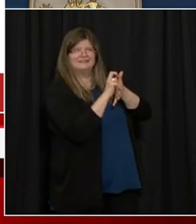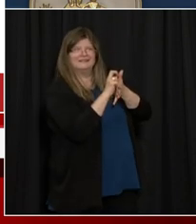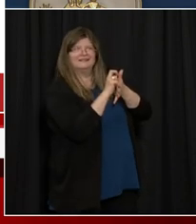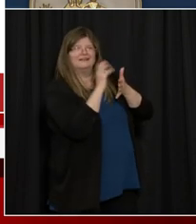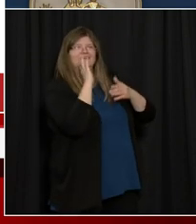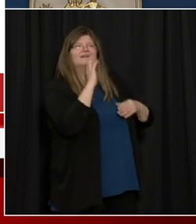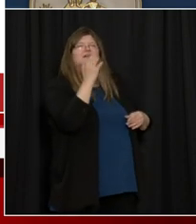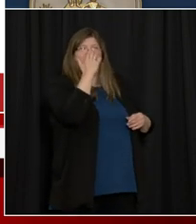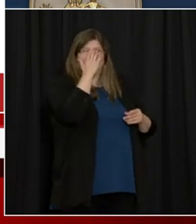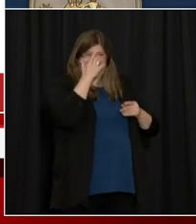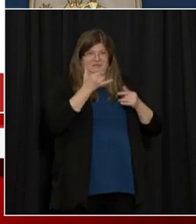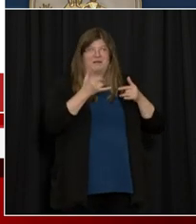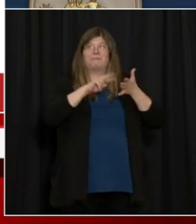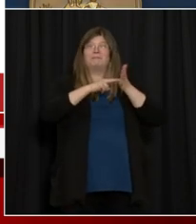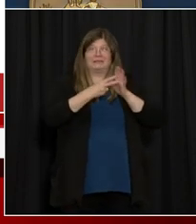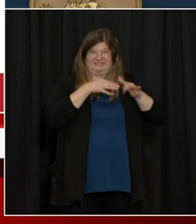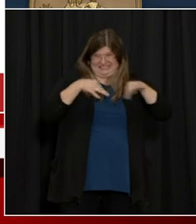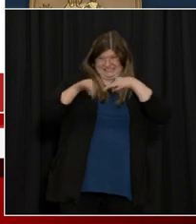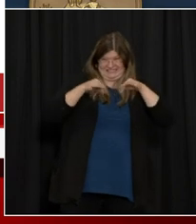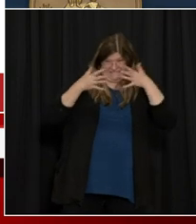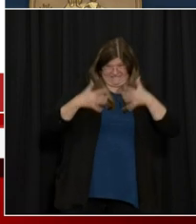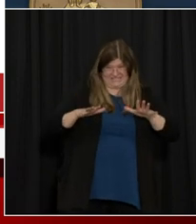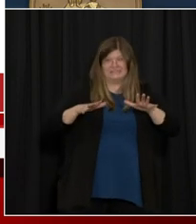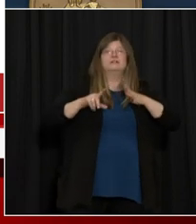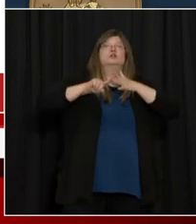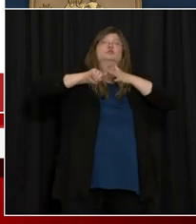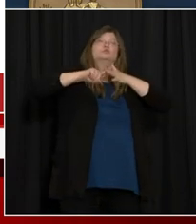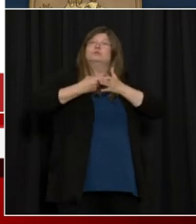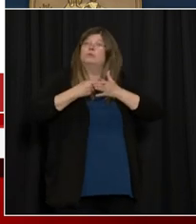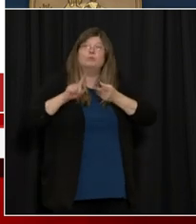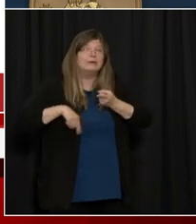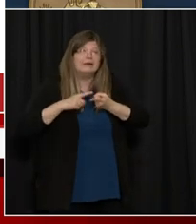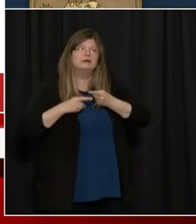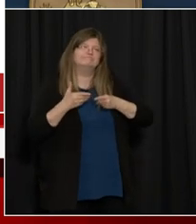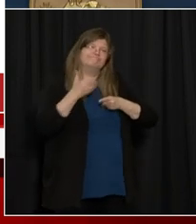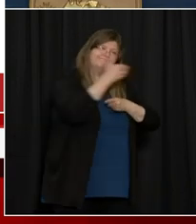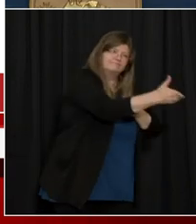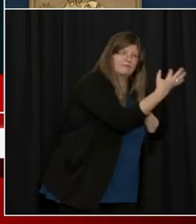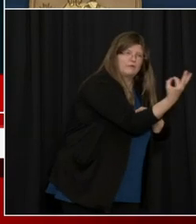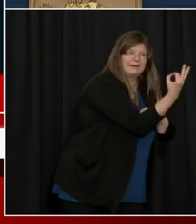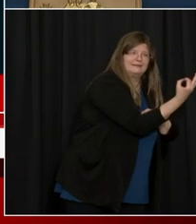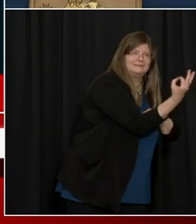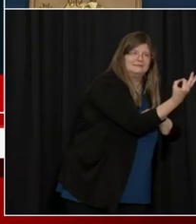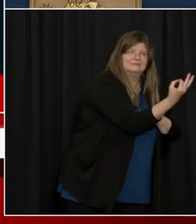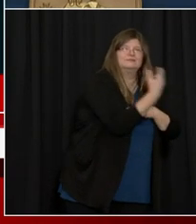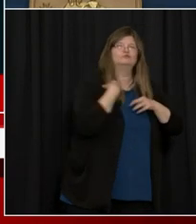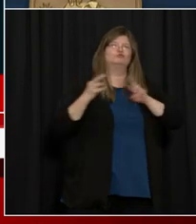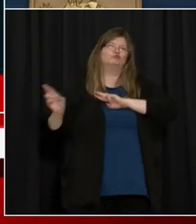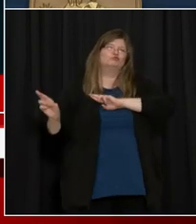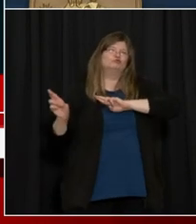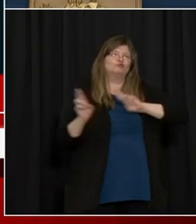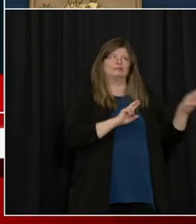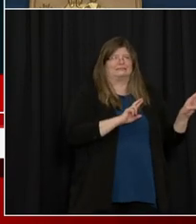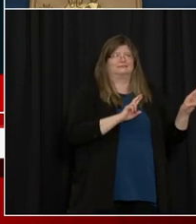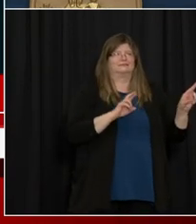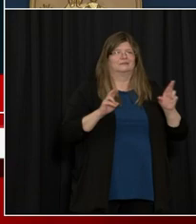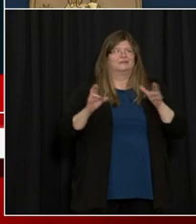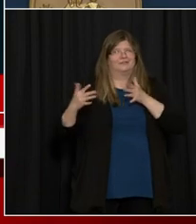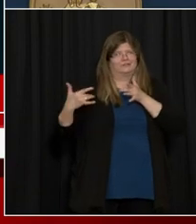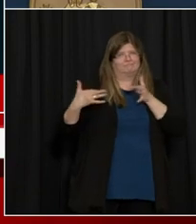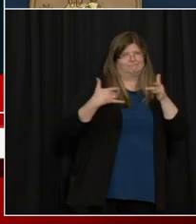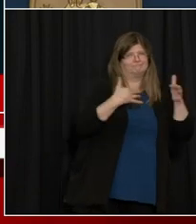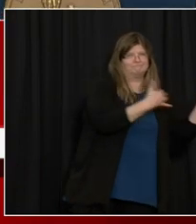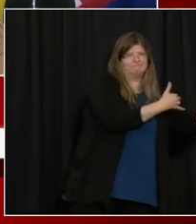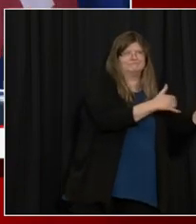the 29th. So with that, I want to turn to Chief Newsham to ask him to give us